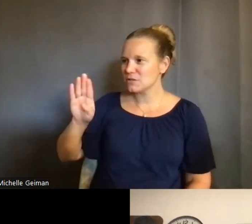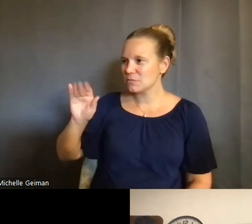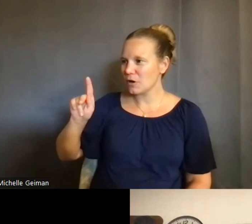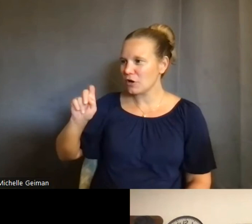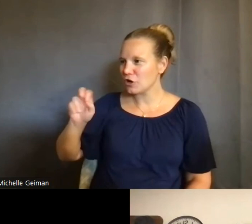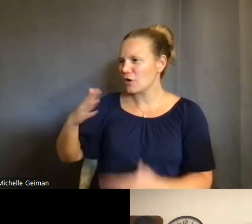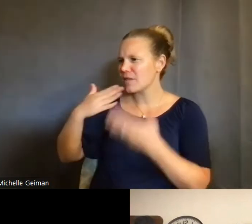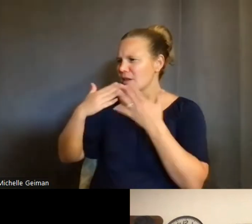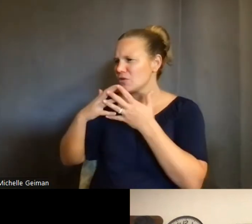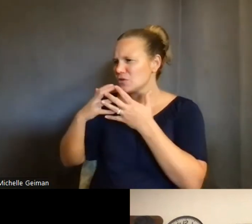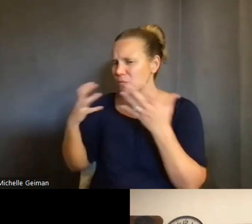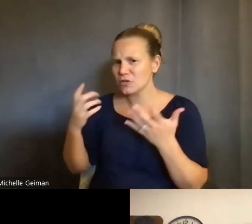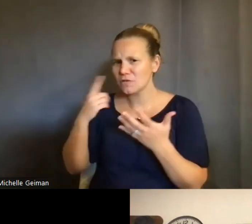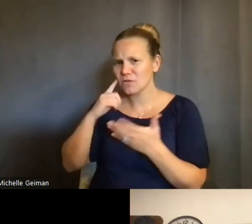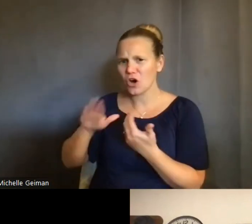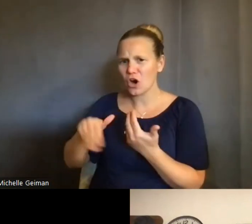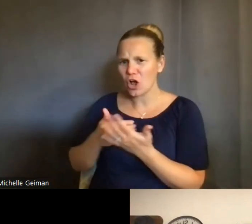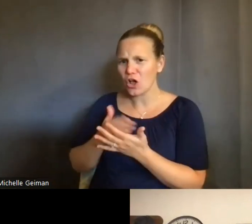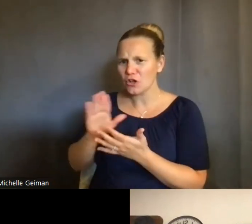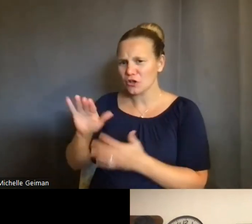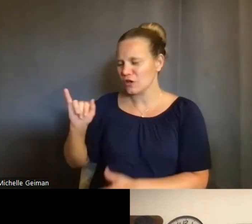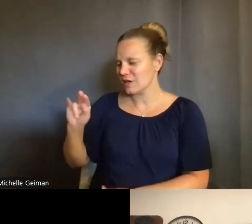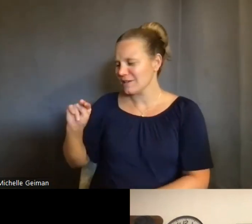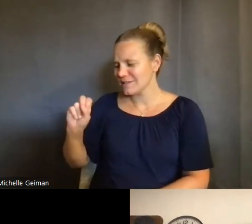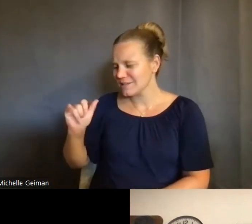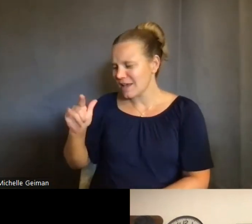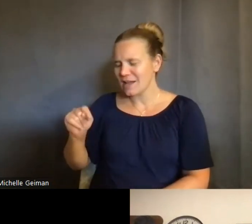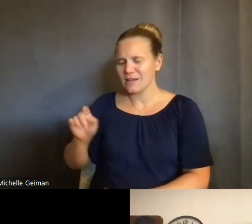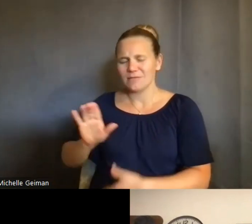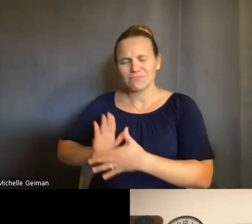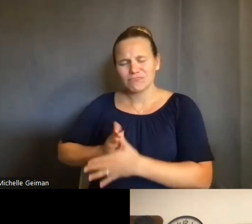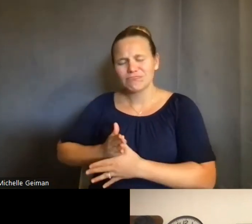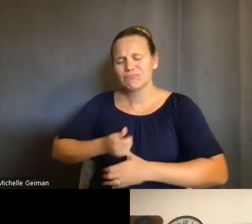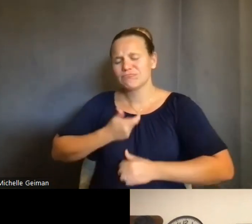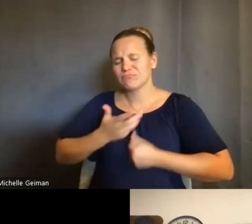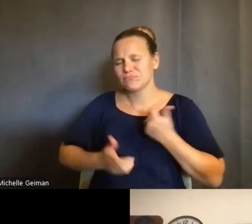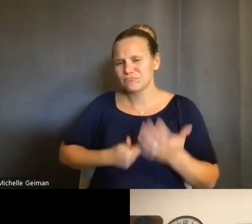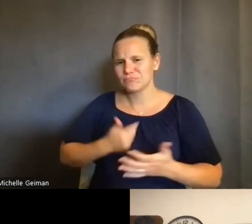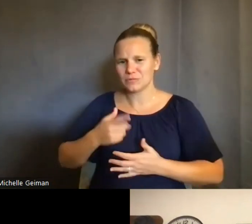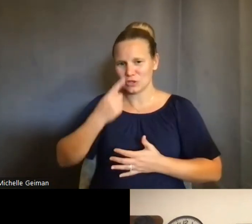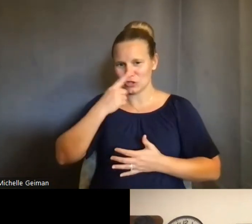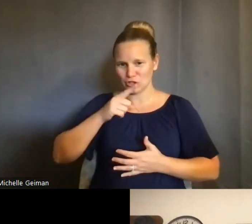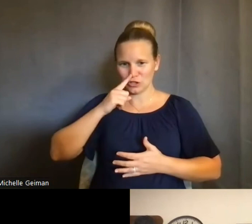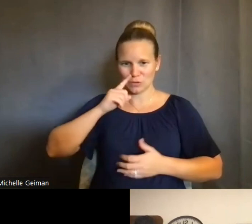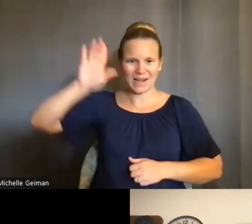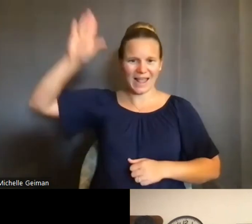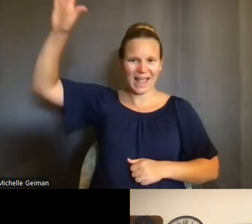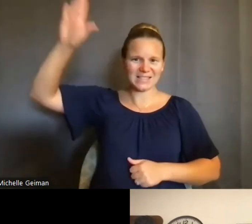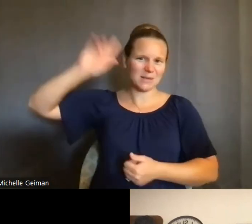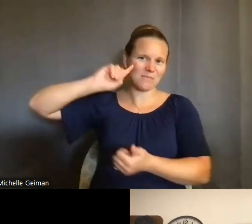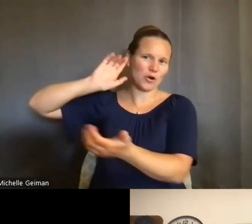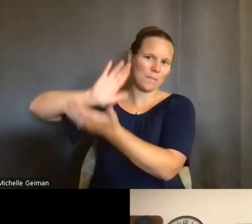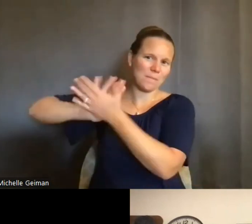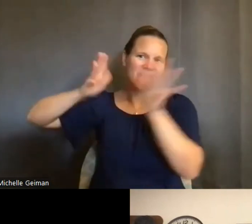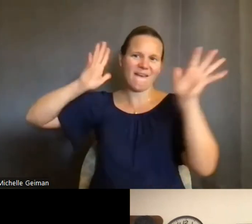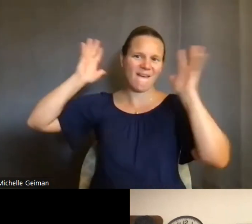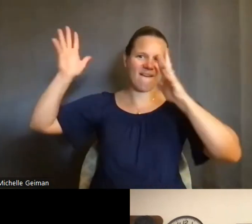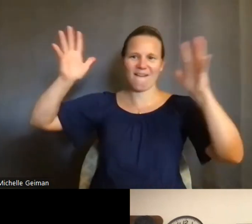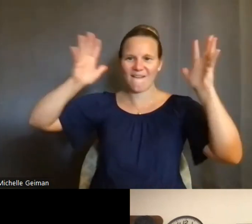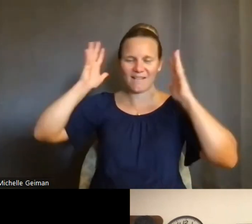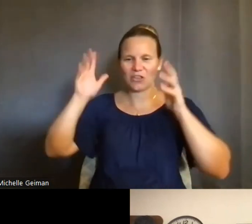your insights. Can we see some Zoom hands up as a virtual applause for our guest today? He gave some great